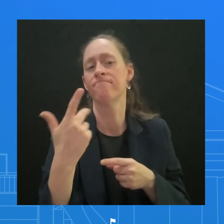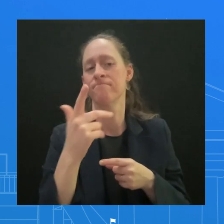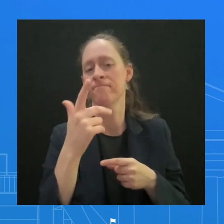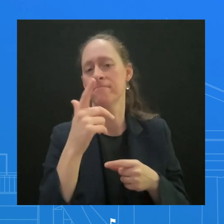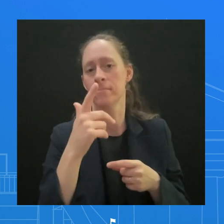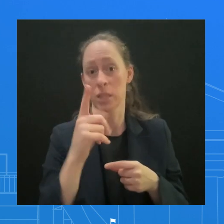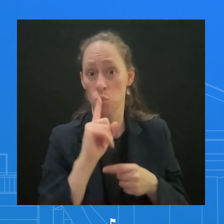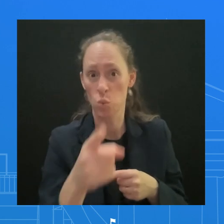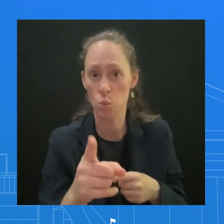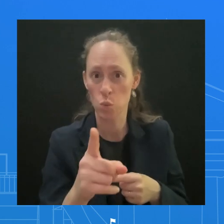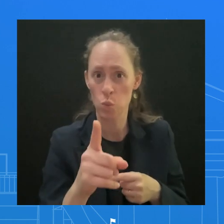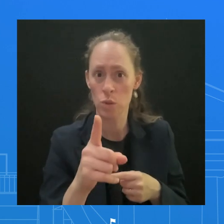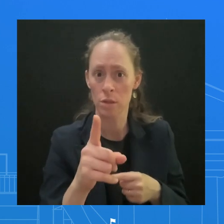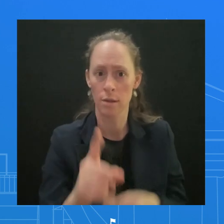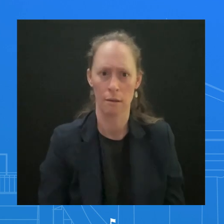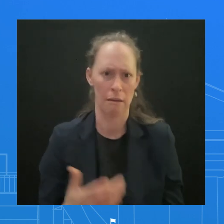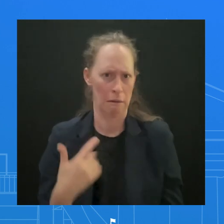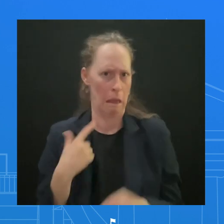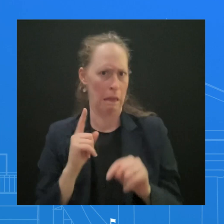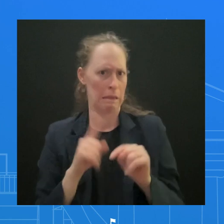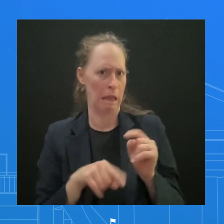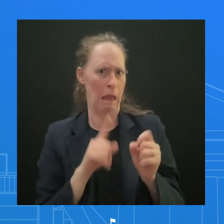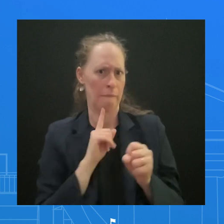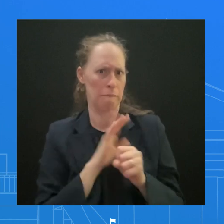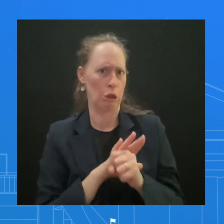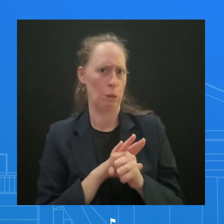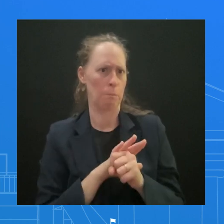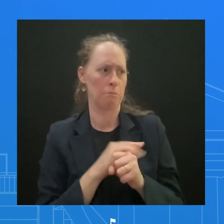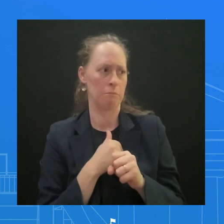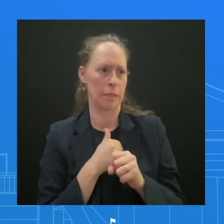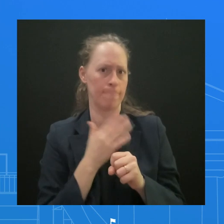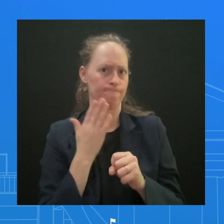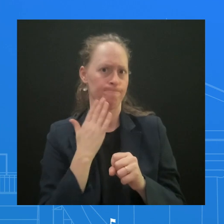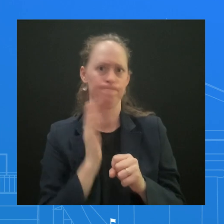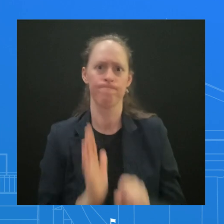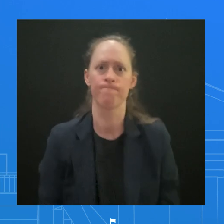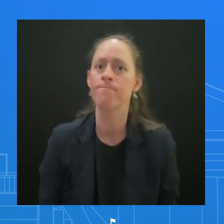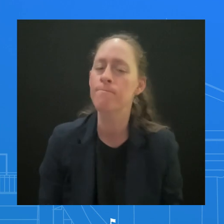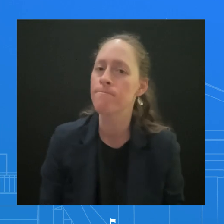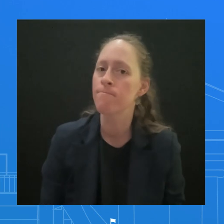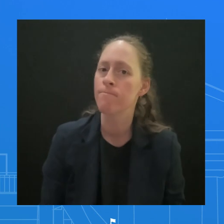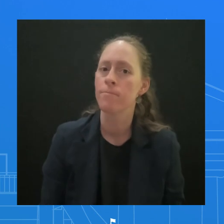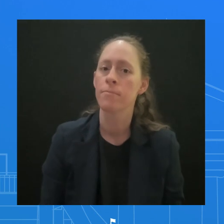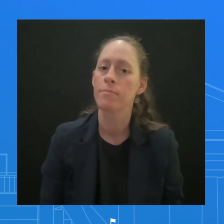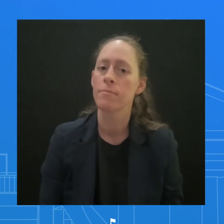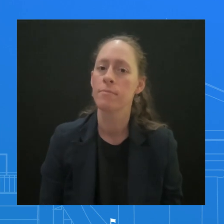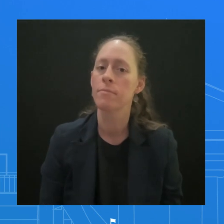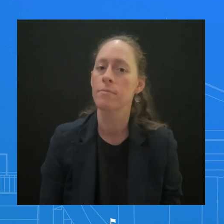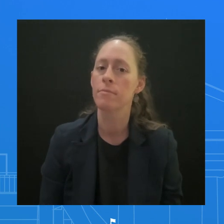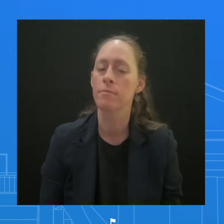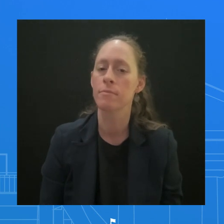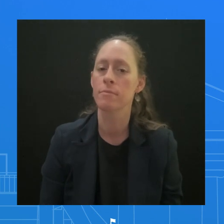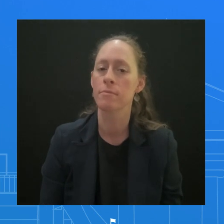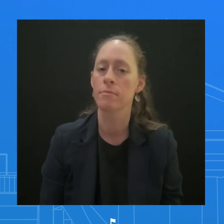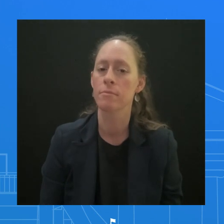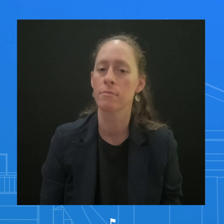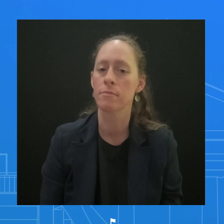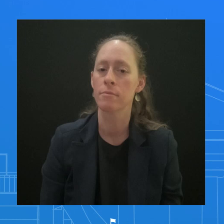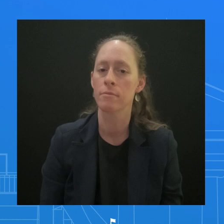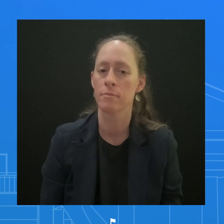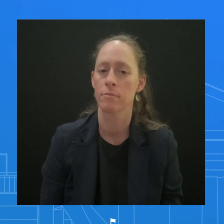Thank you, Karine, and thank you, John. I have two questions, one China, one North Korea. If President Biden does